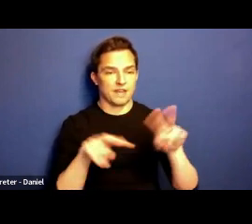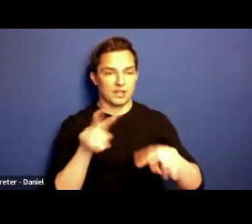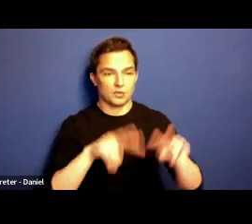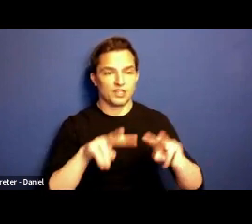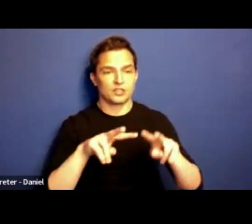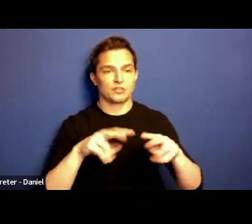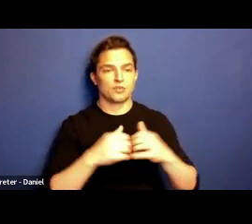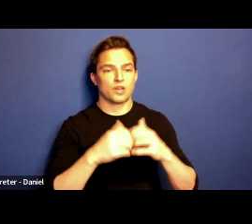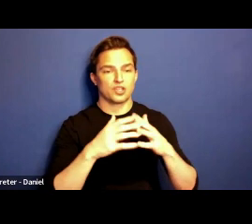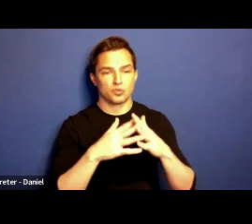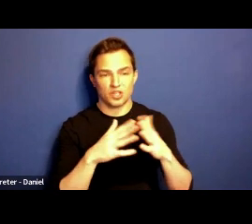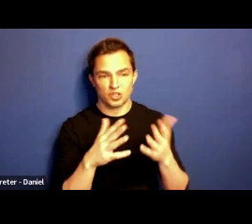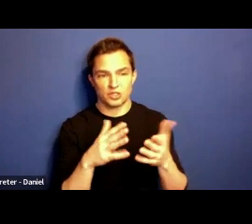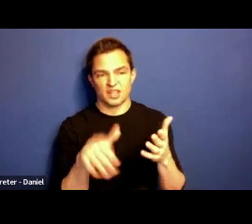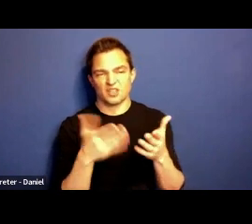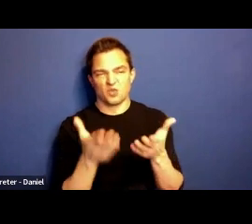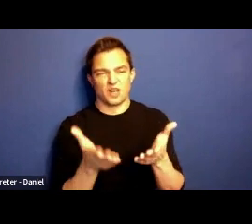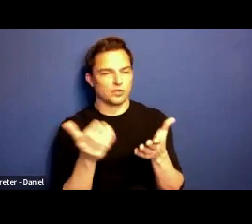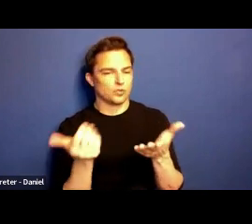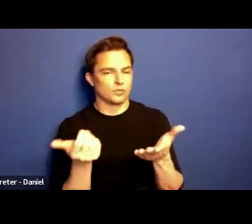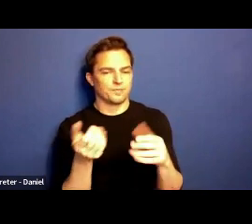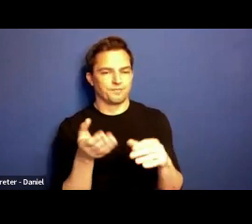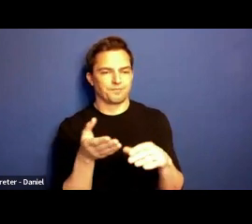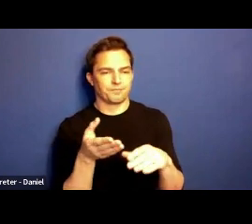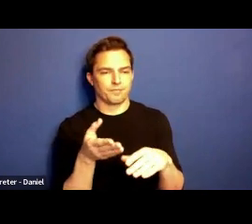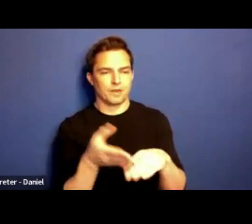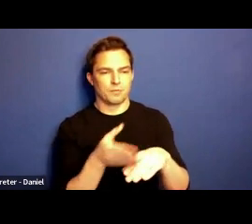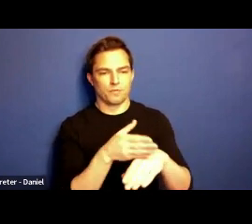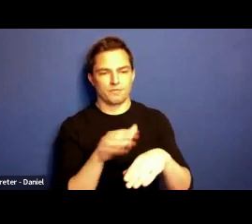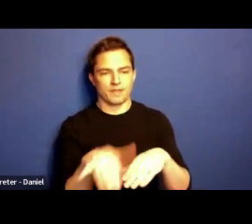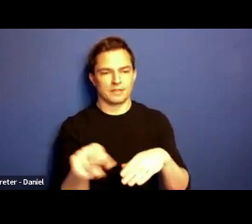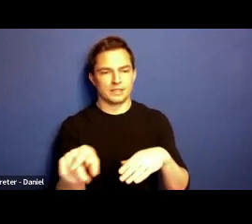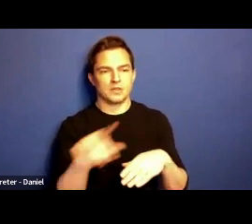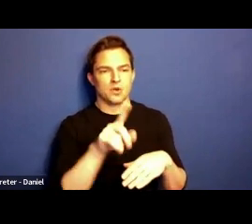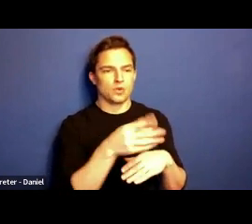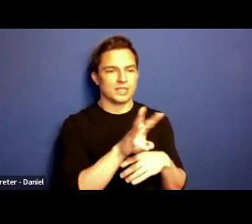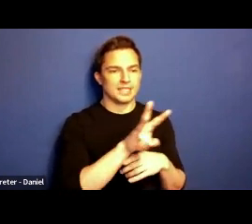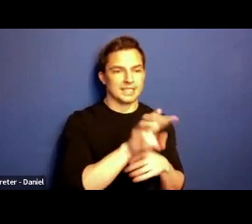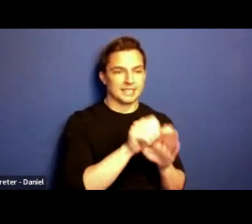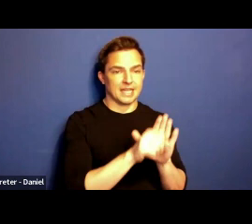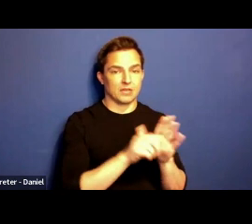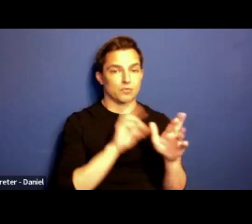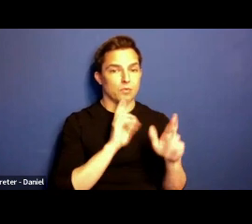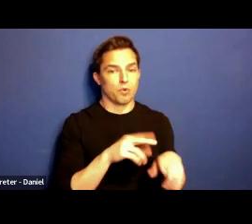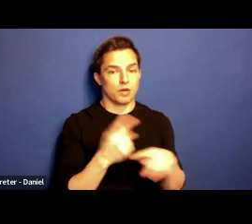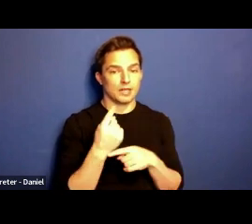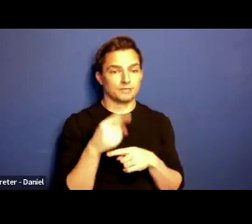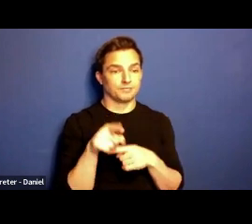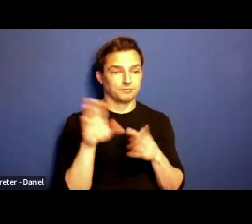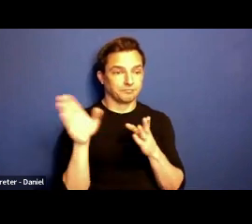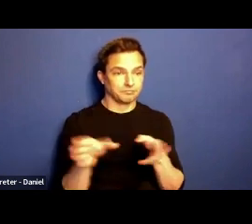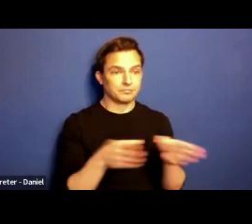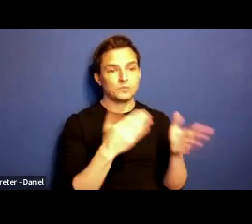a way to free up beds. Only 6 states last year reported that they had plans to open new